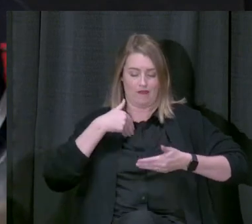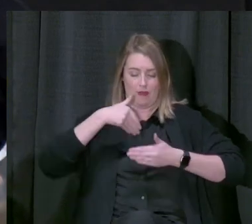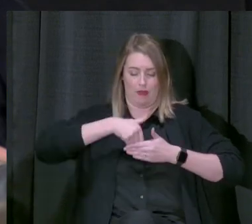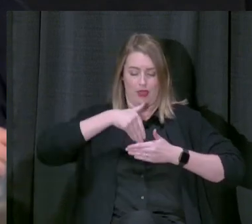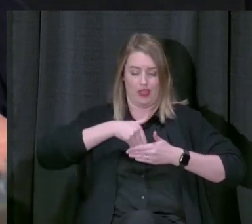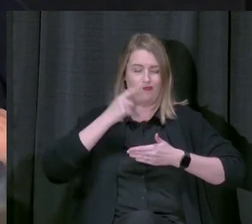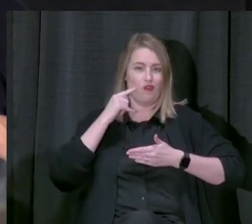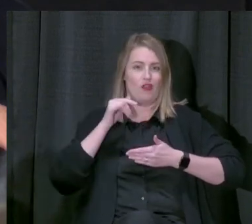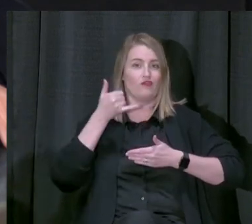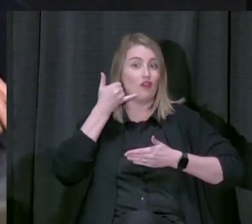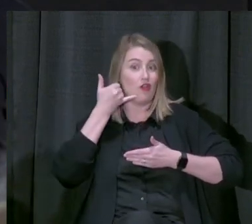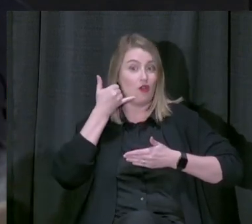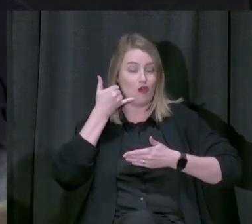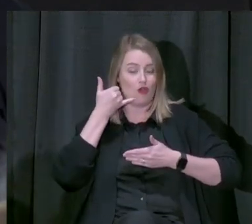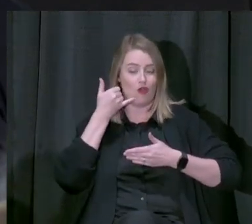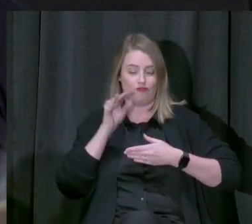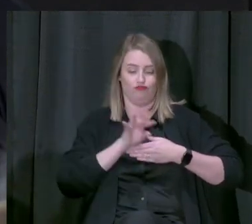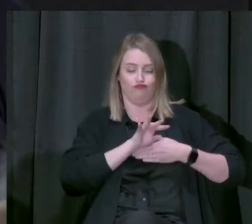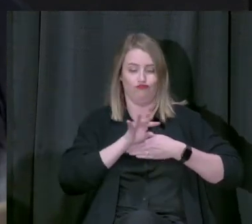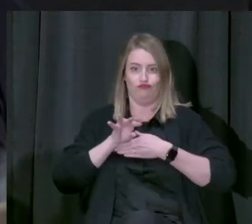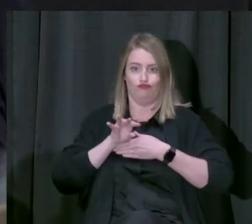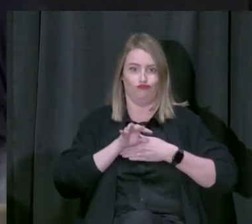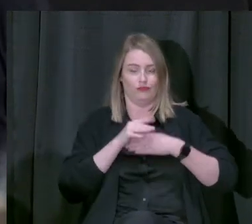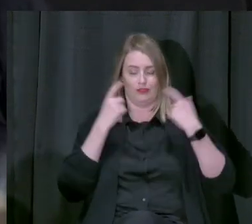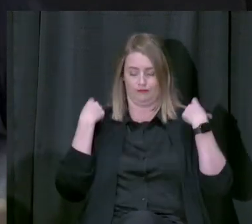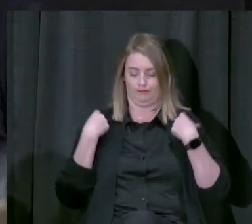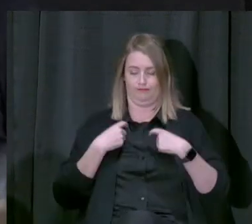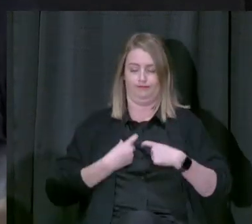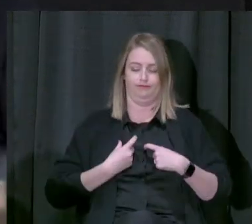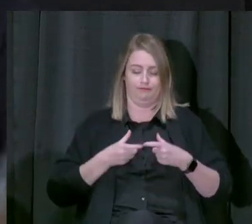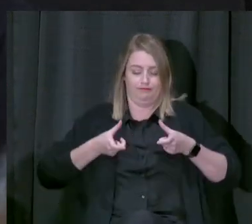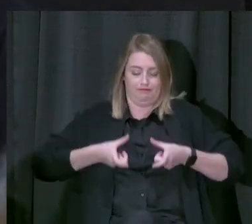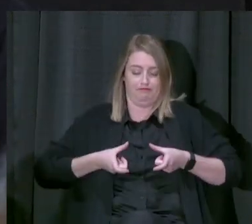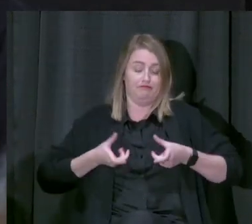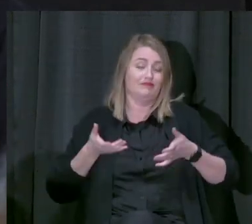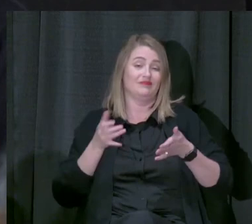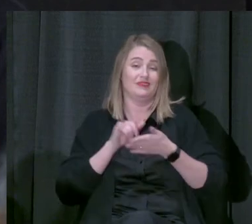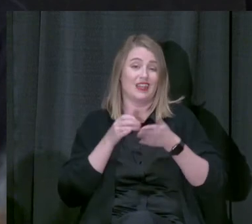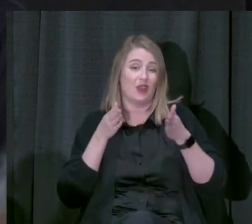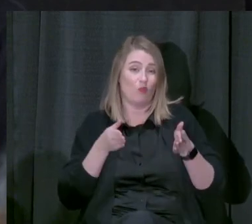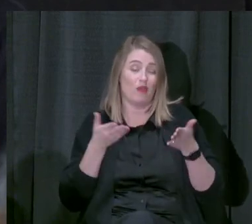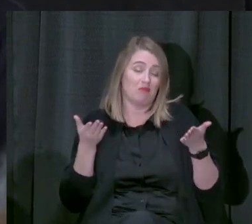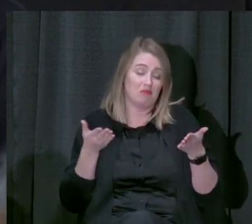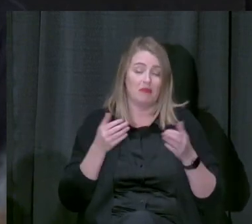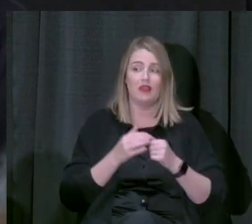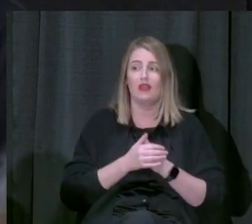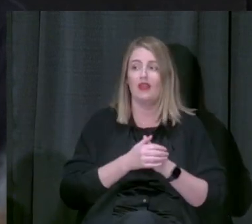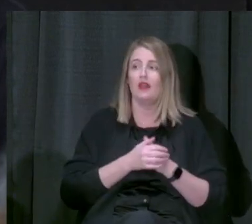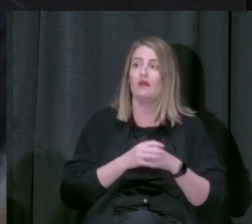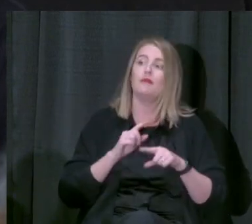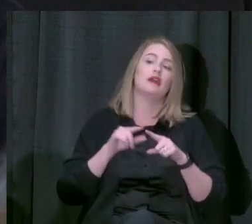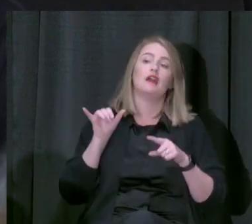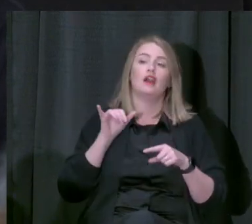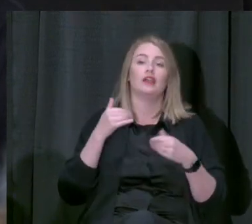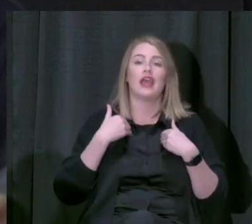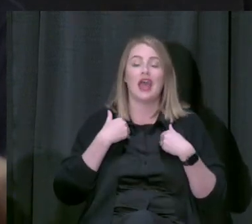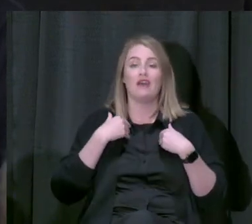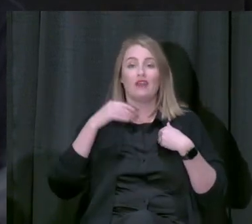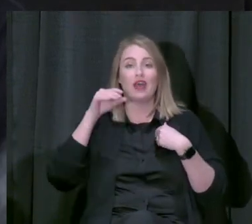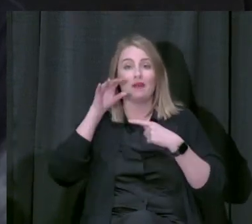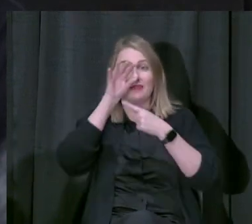it peeks out, and I'm just letting this hang around my neck, and I'm using it that way. But there are camera